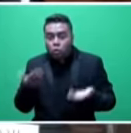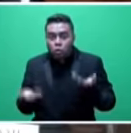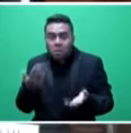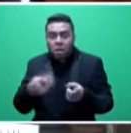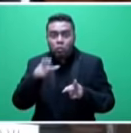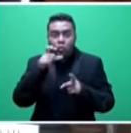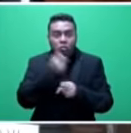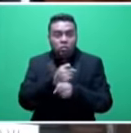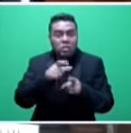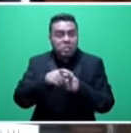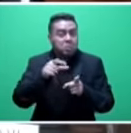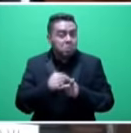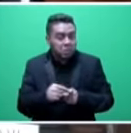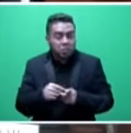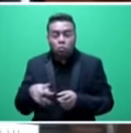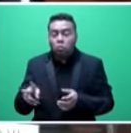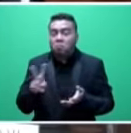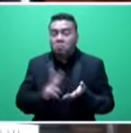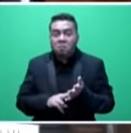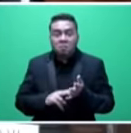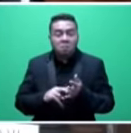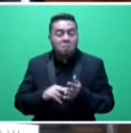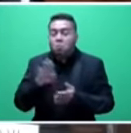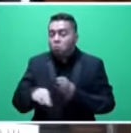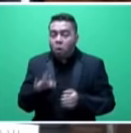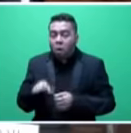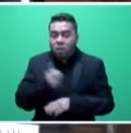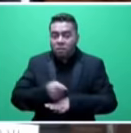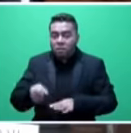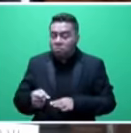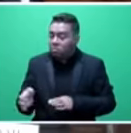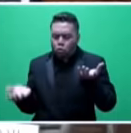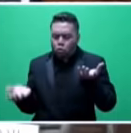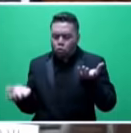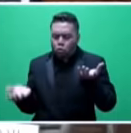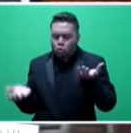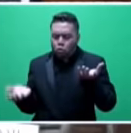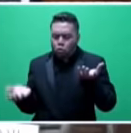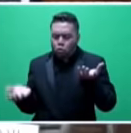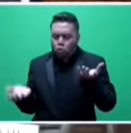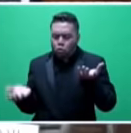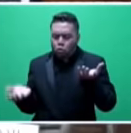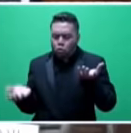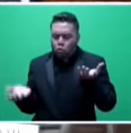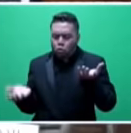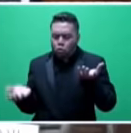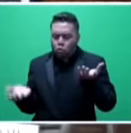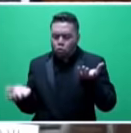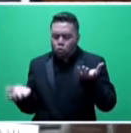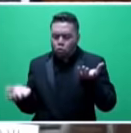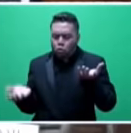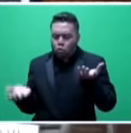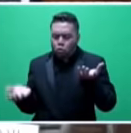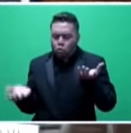associated with the Fiji government's bad policies, poor governance, and above all, poor expenditure and the revenue,